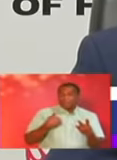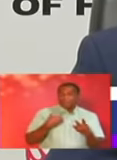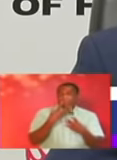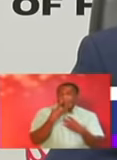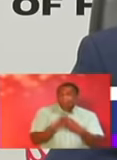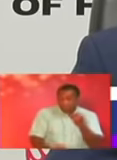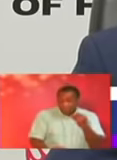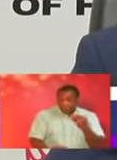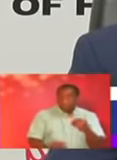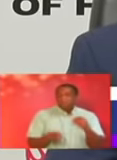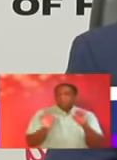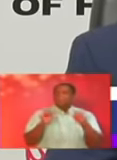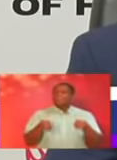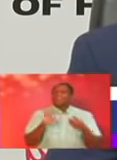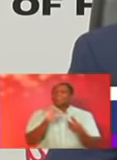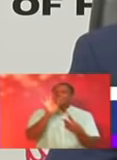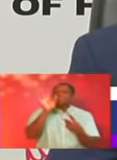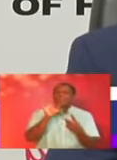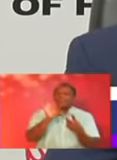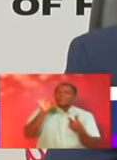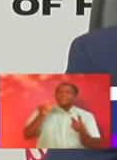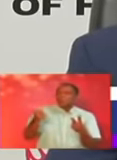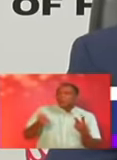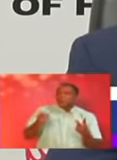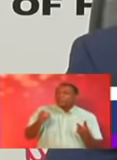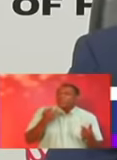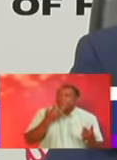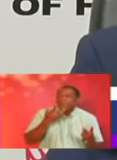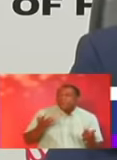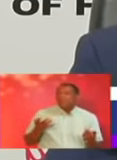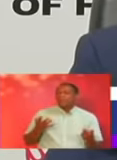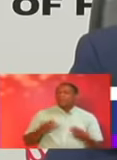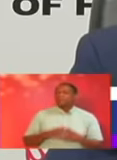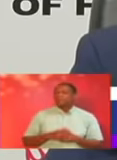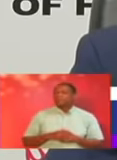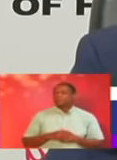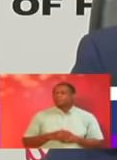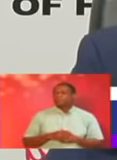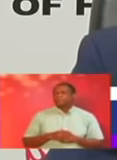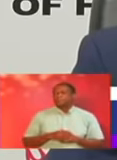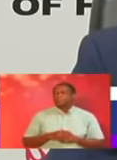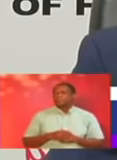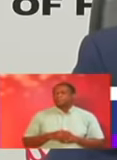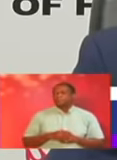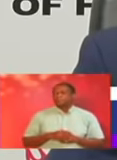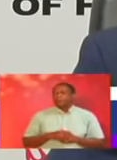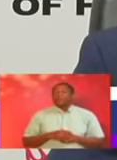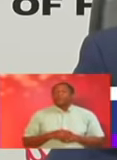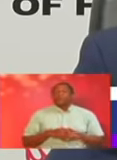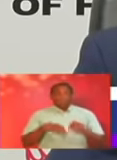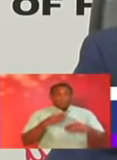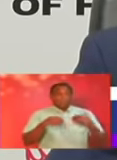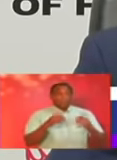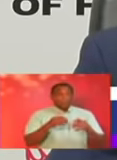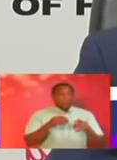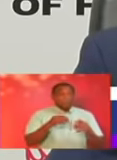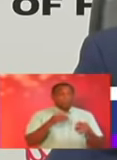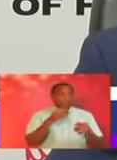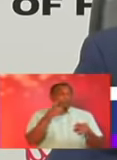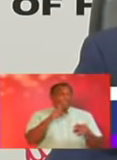23rd, we were averaging 15,000 a day, which was brilliant. Then that cut in half from the